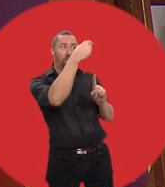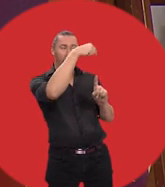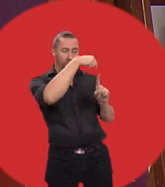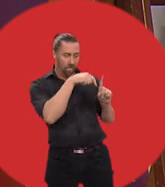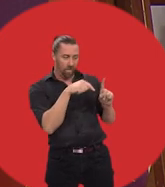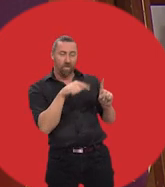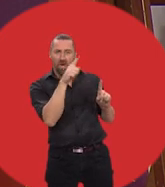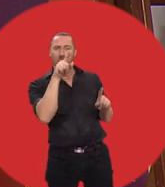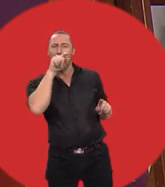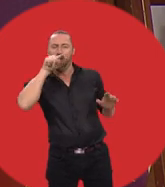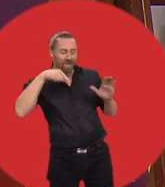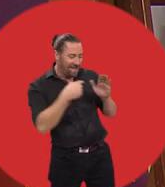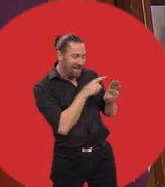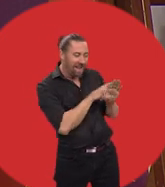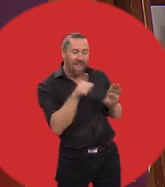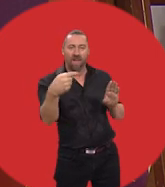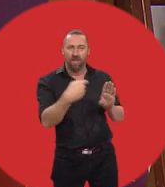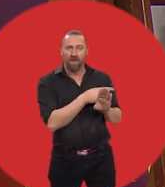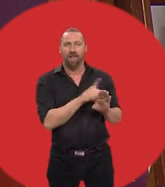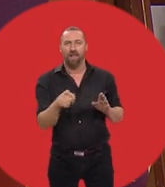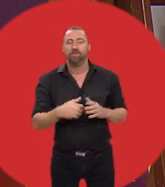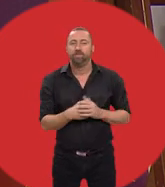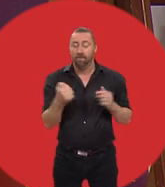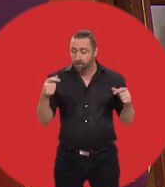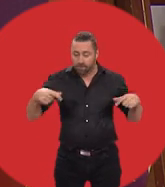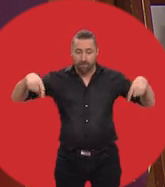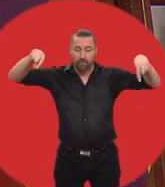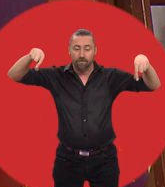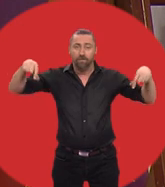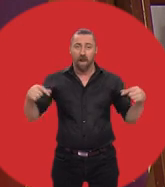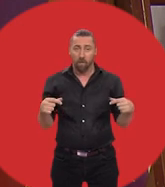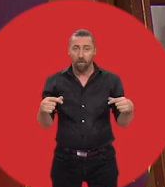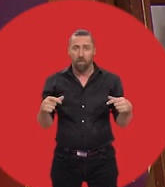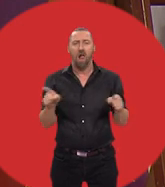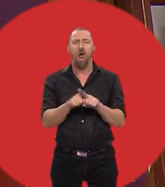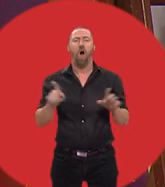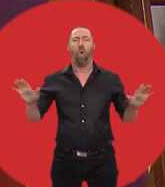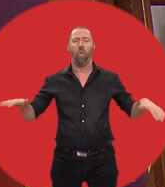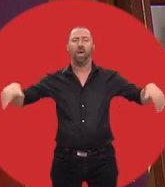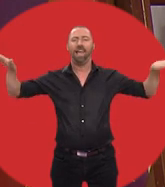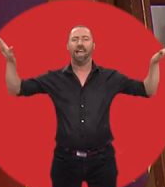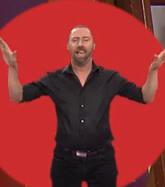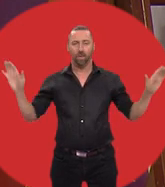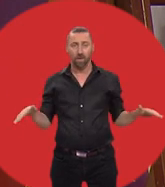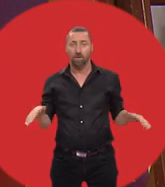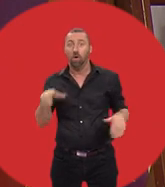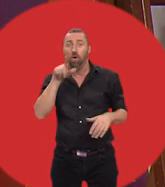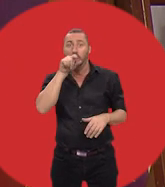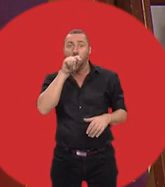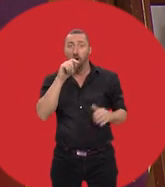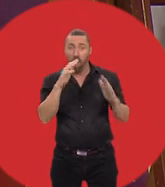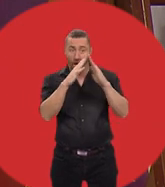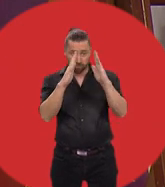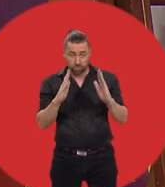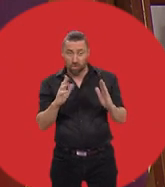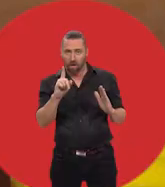from. We're also going to make two flaps on either side, and these are going to be our wings, because our birdhouse is going to look like a bird